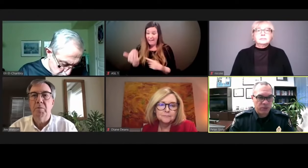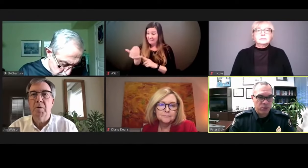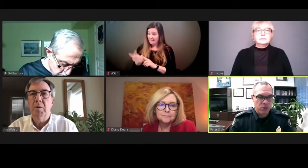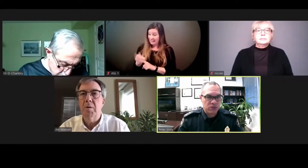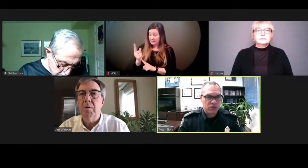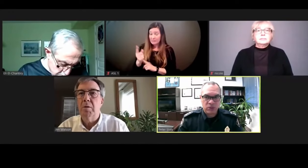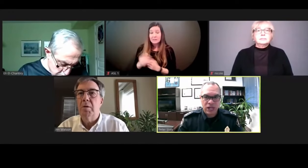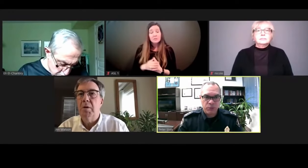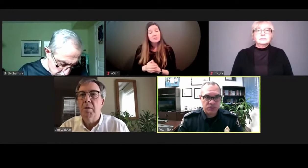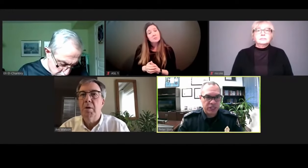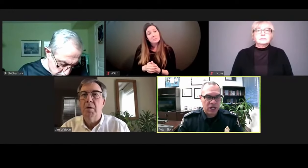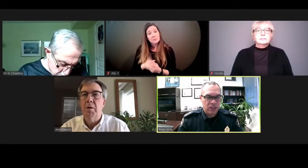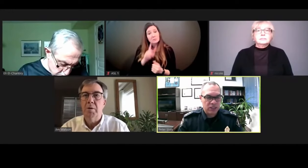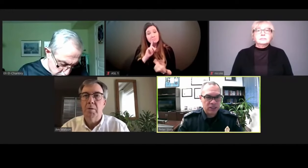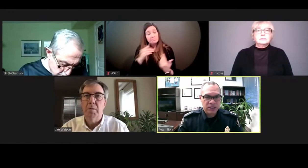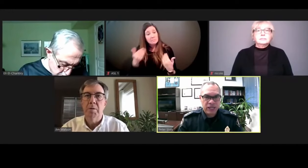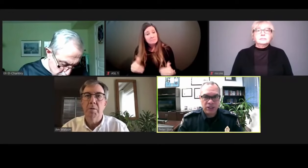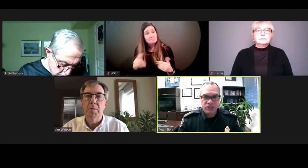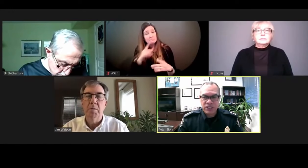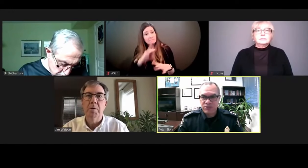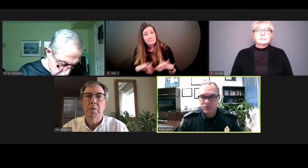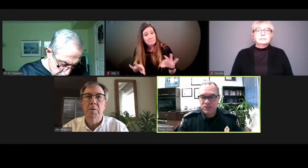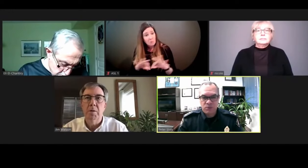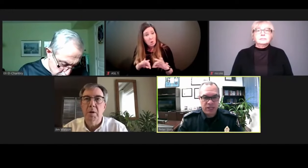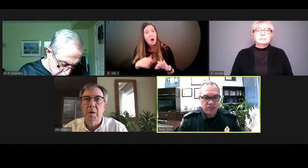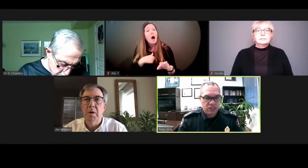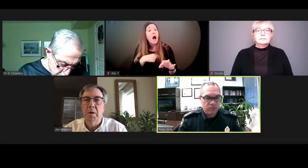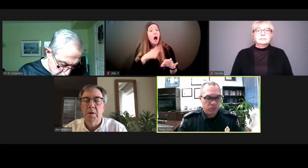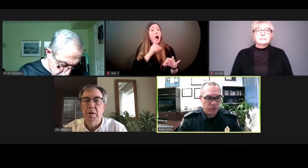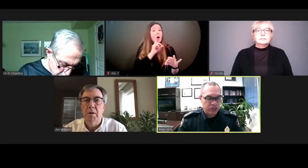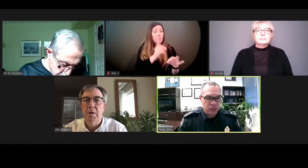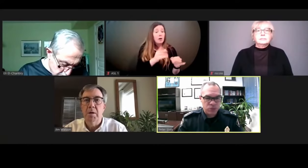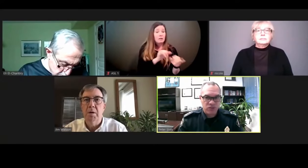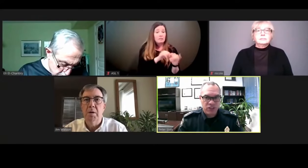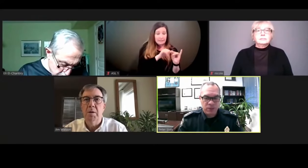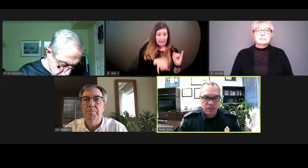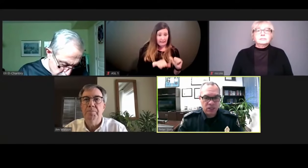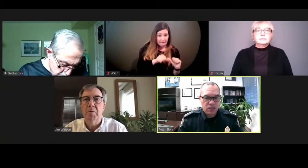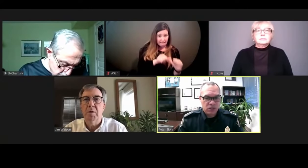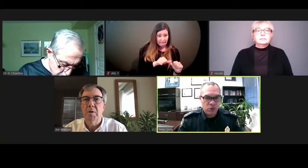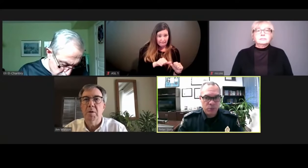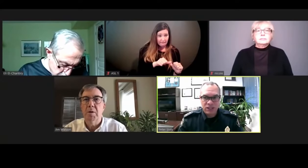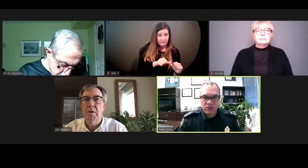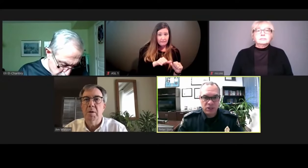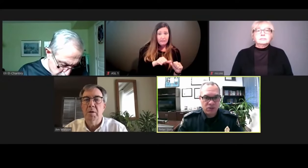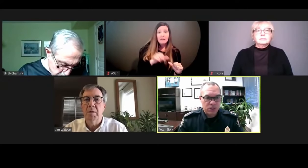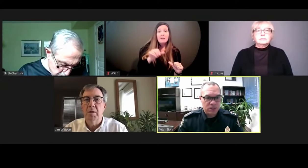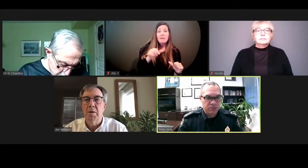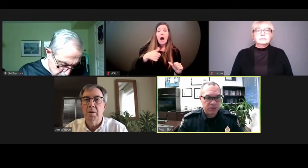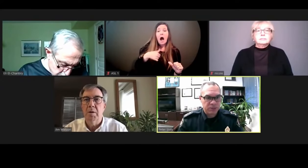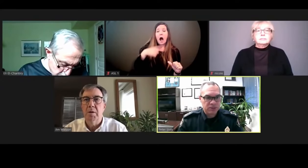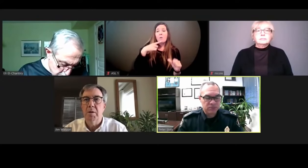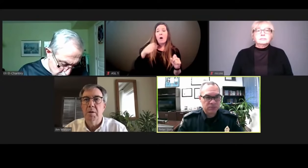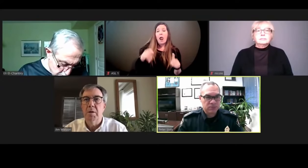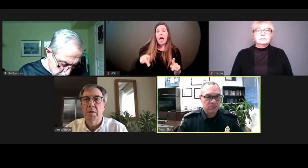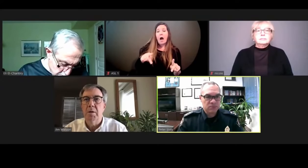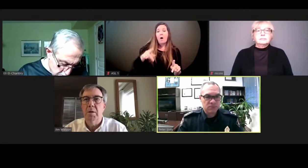incredibly important. So I will stay on, and I'll just ask the rest of my team, with the exception of Amy, to go back to their